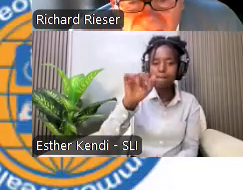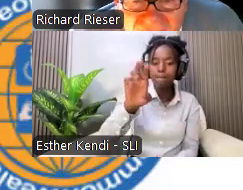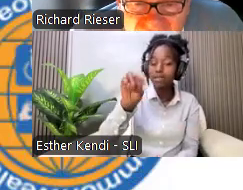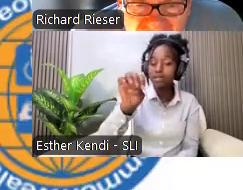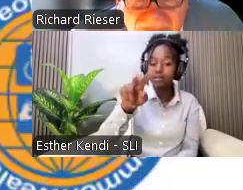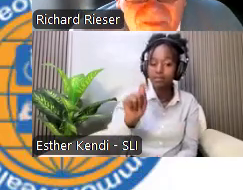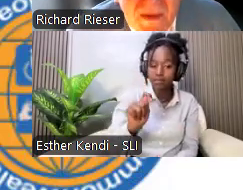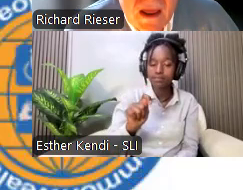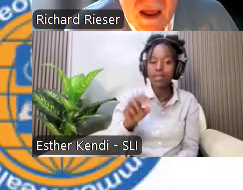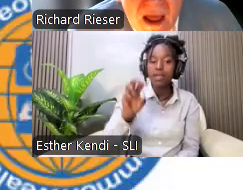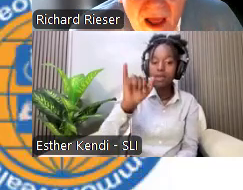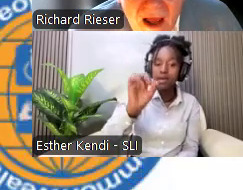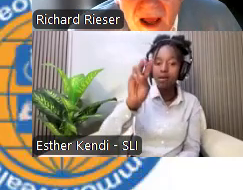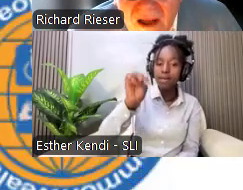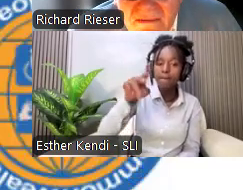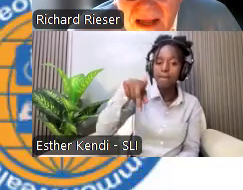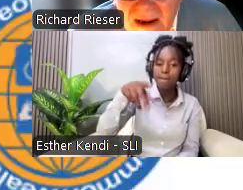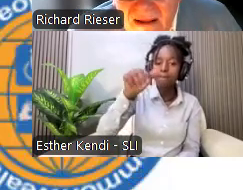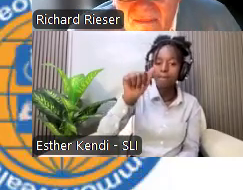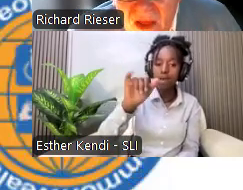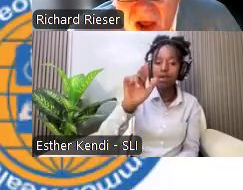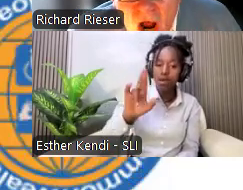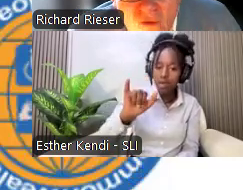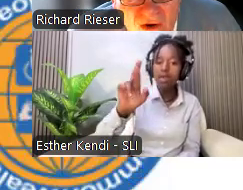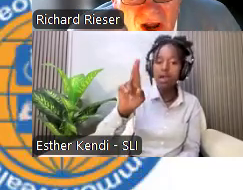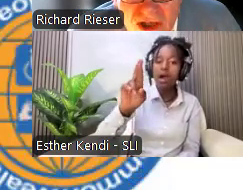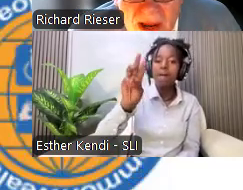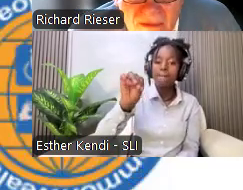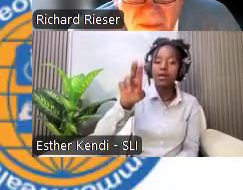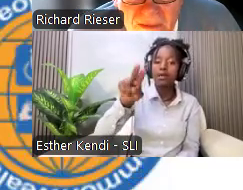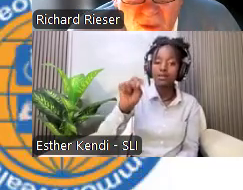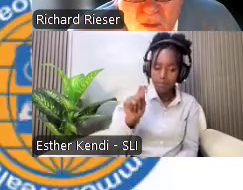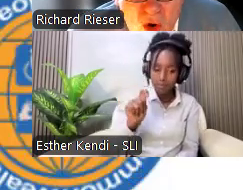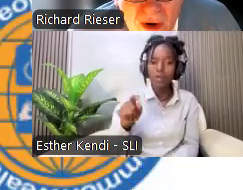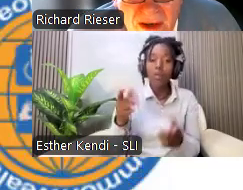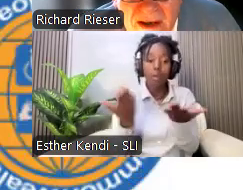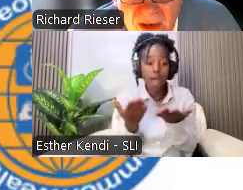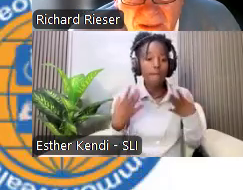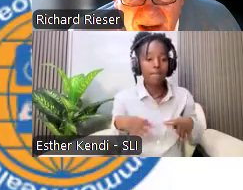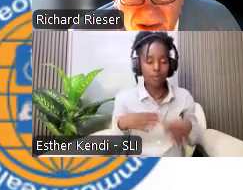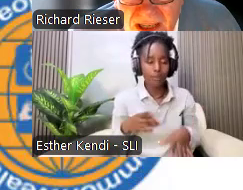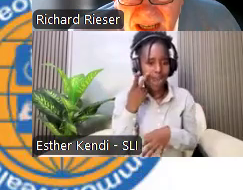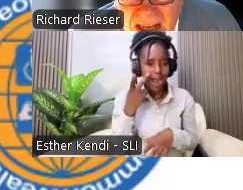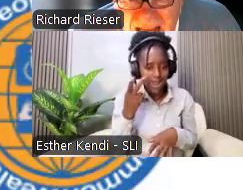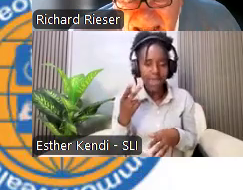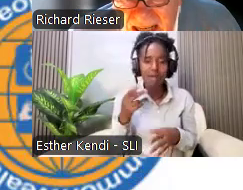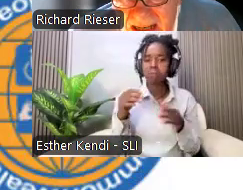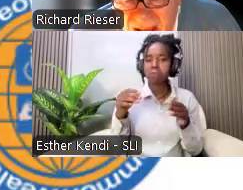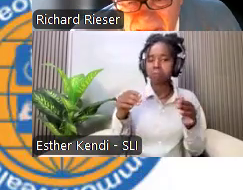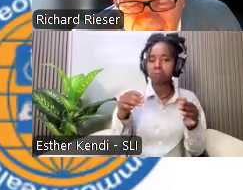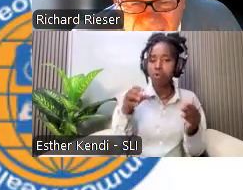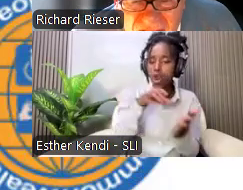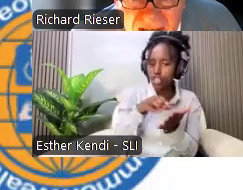our condition, then a very large number of people, more in developed countries and less